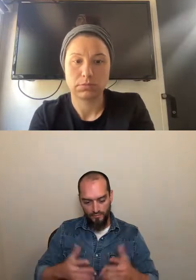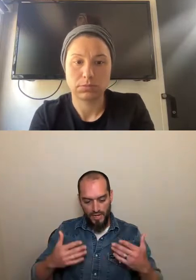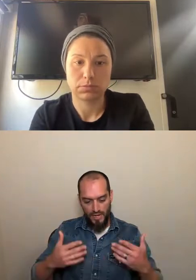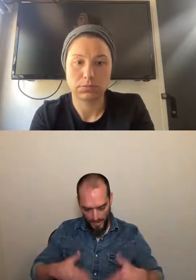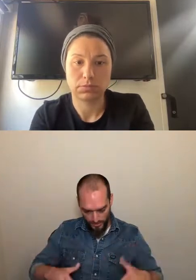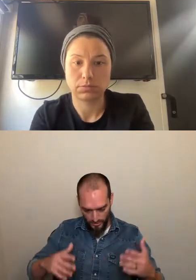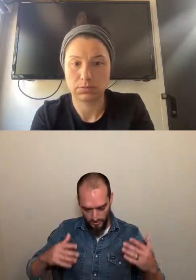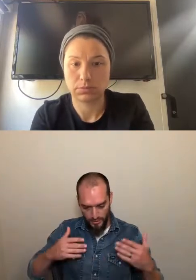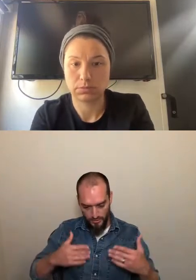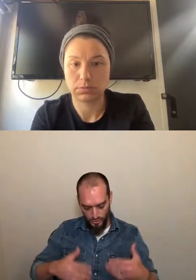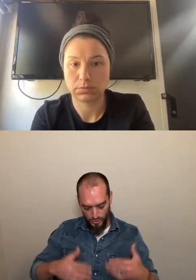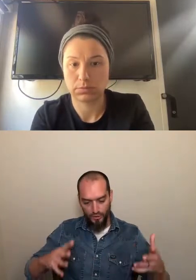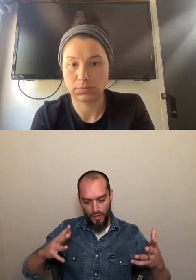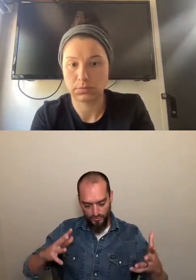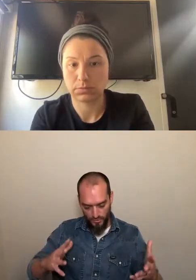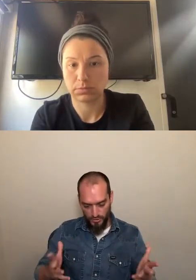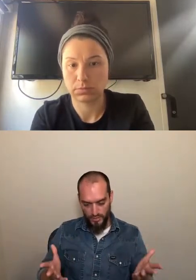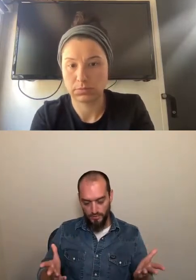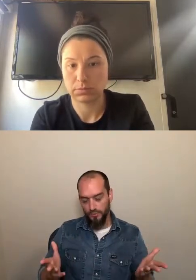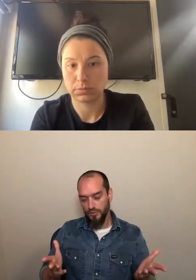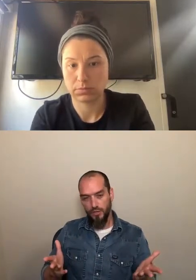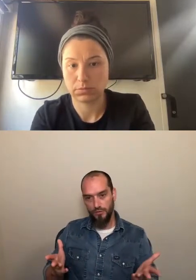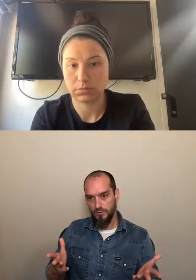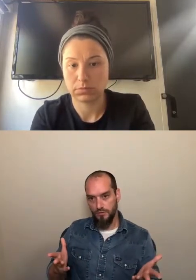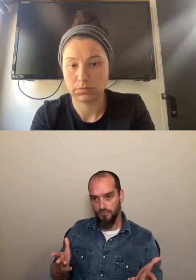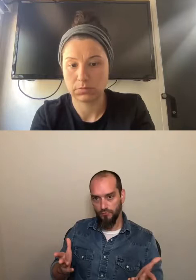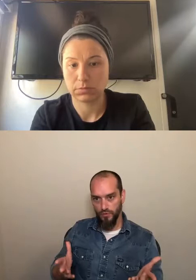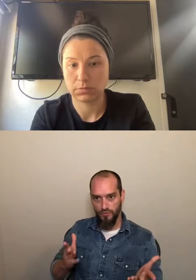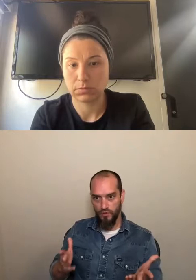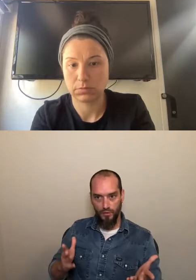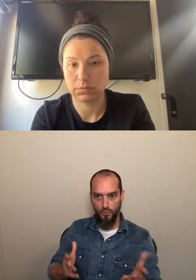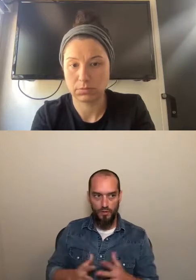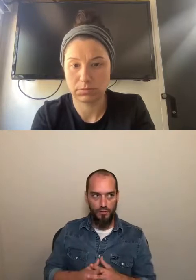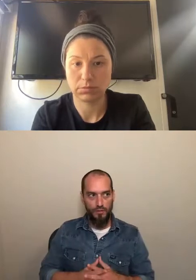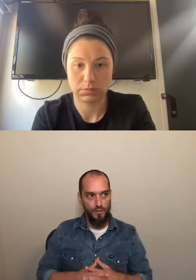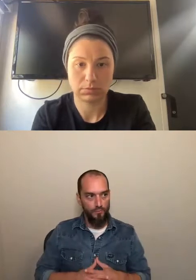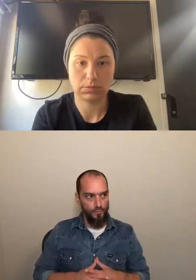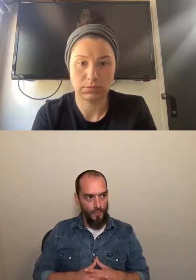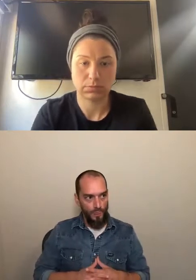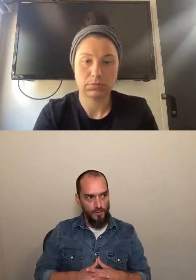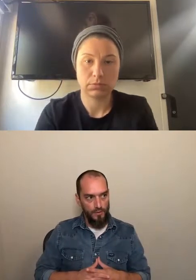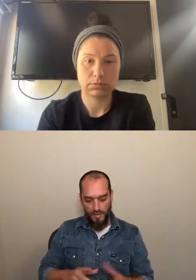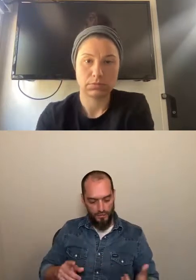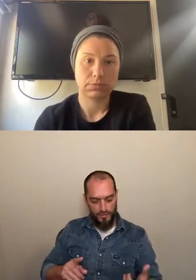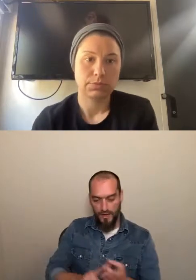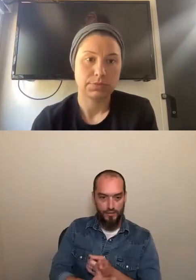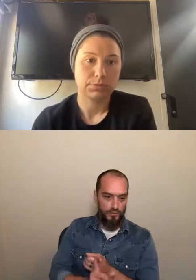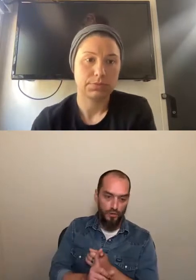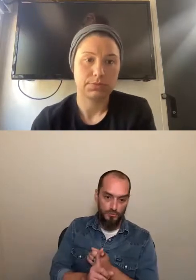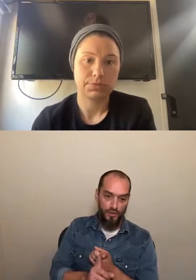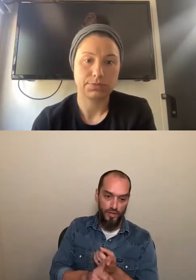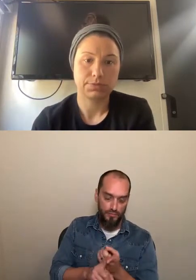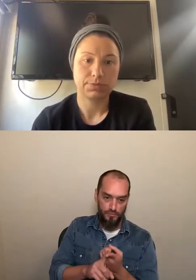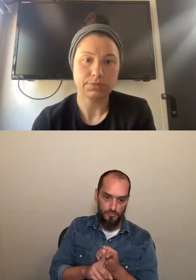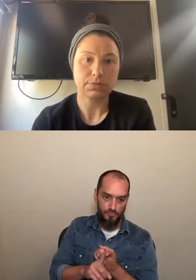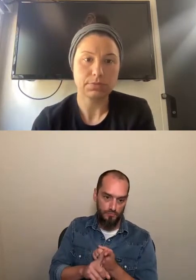I have to have a background in construction, or I have to understand the building codes very, very well. So I'll actually diagnose a